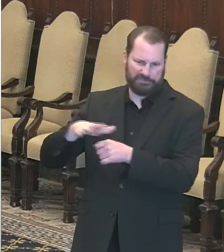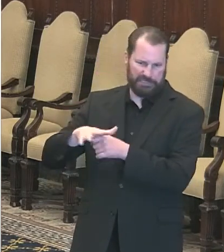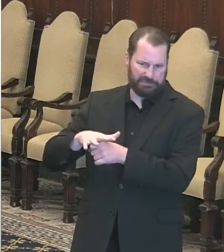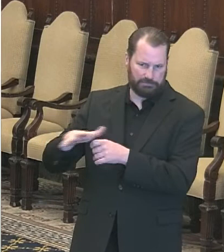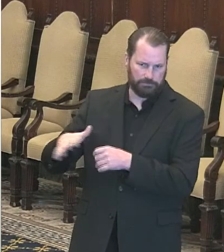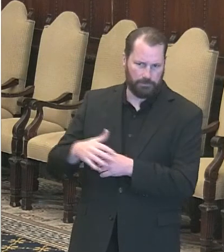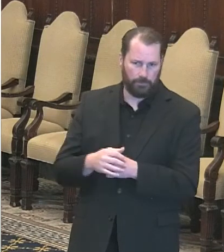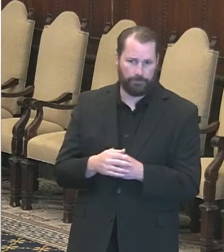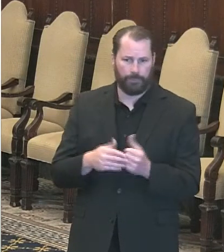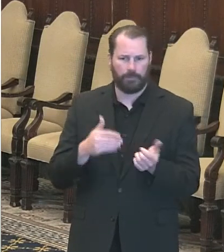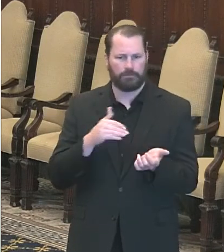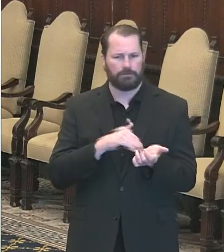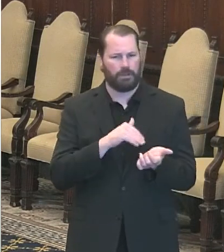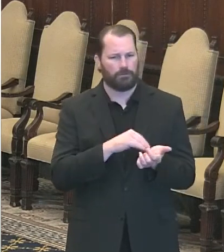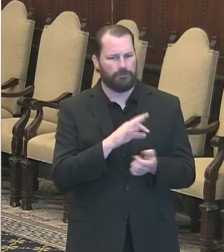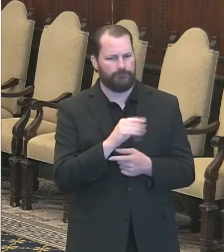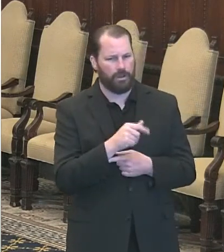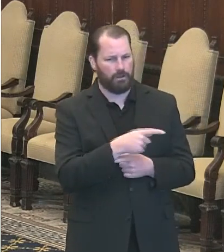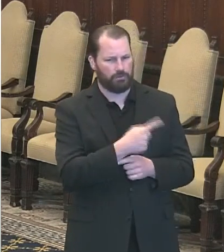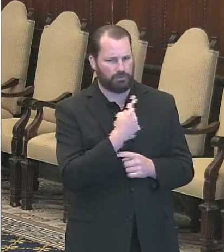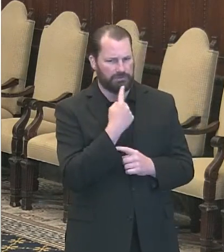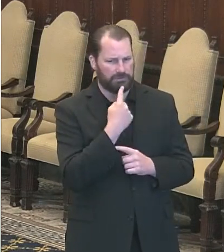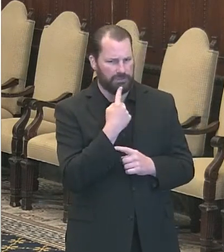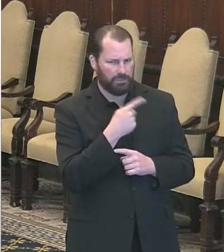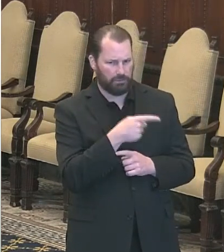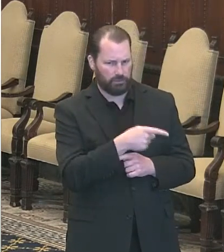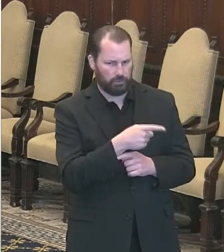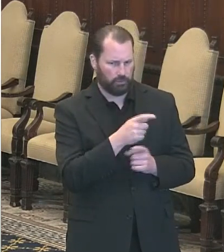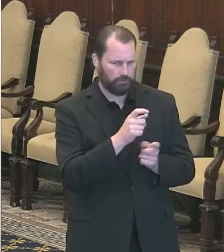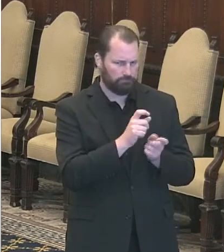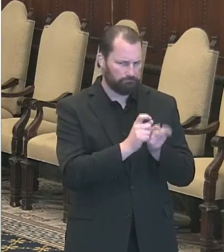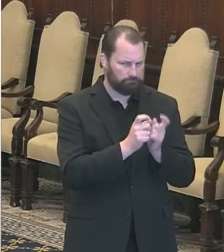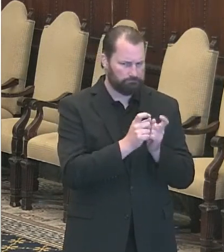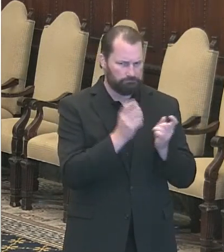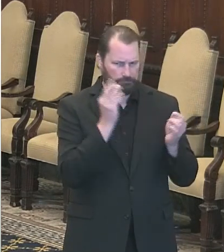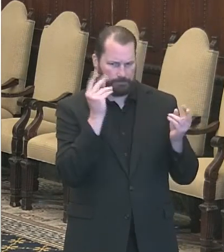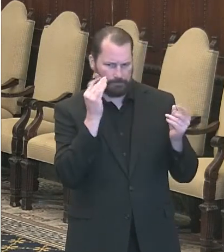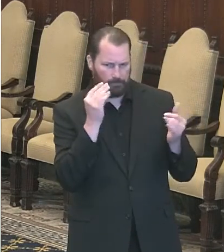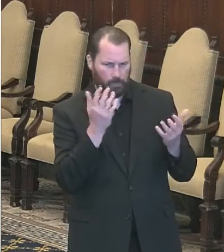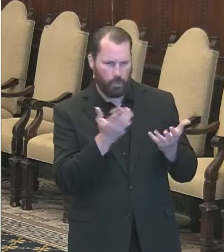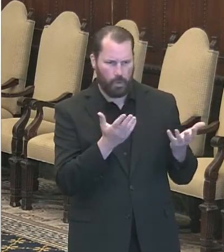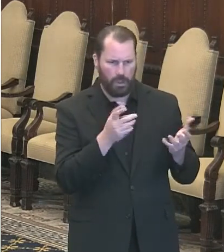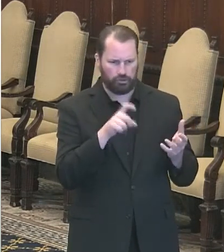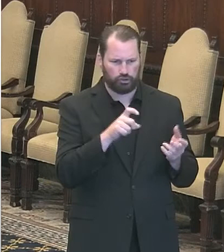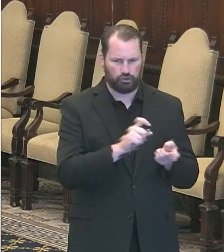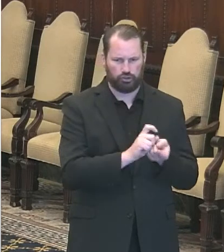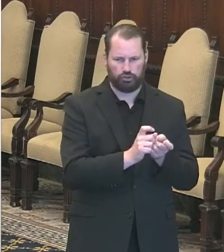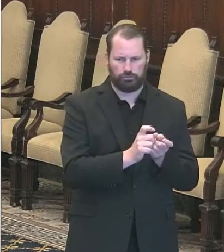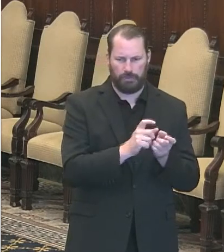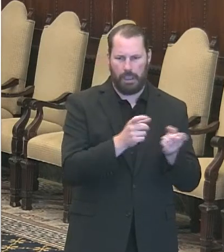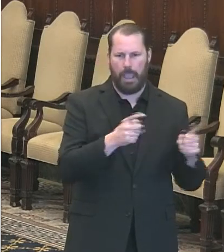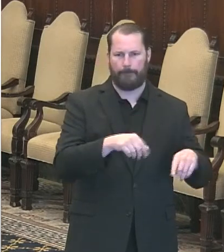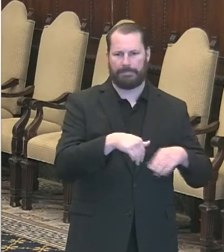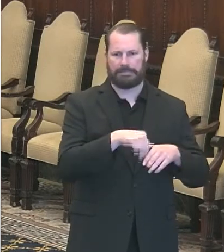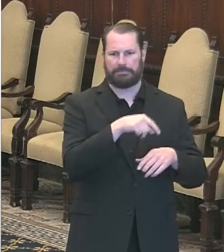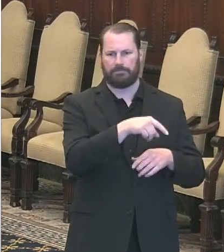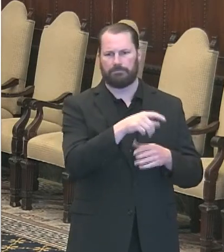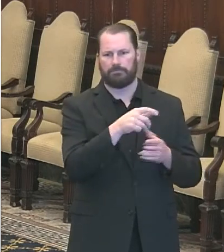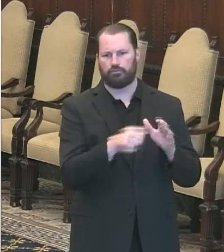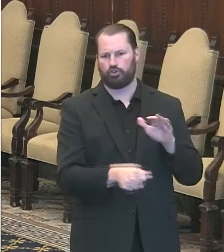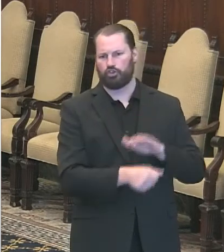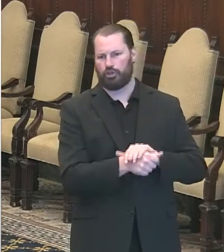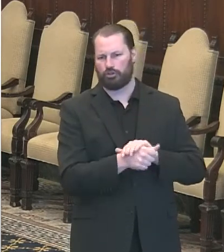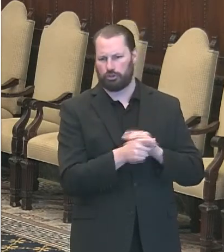happen in those congregate settings for the unsheltered, what could you go into a little more detail about what